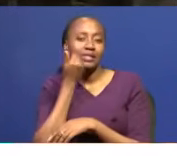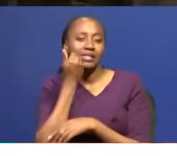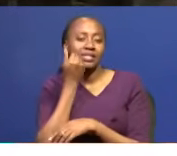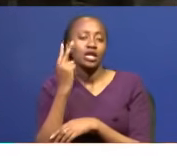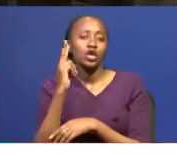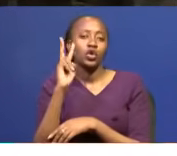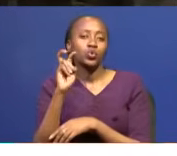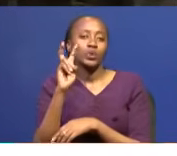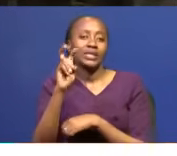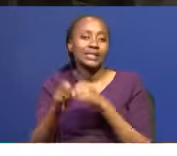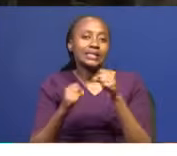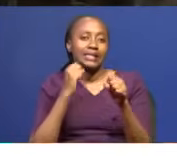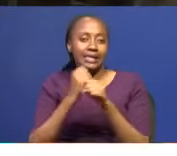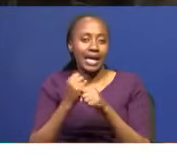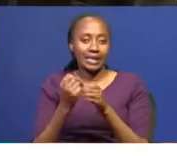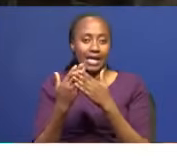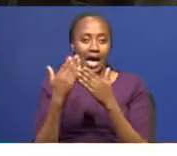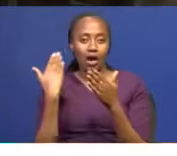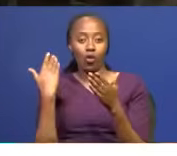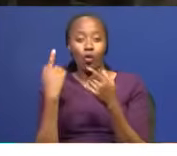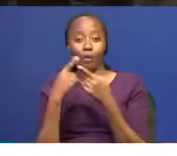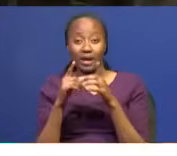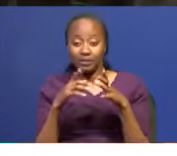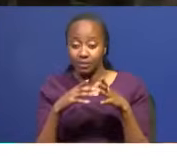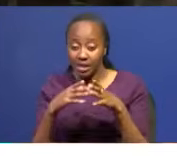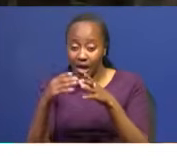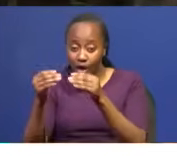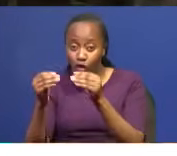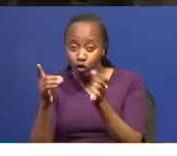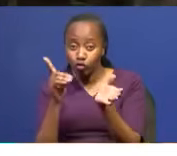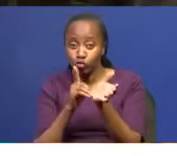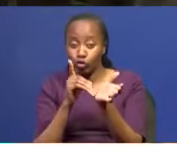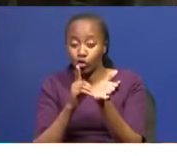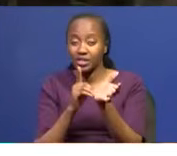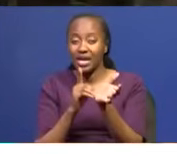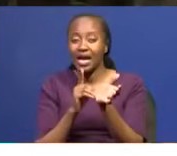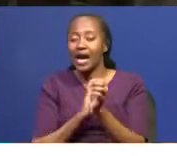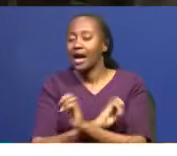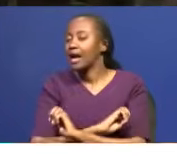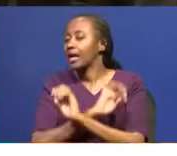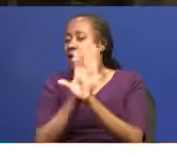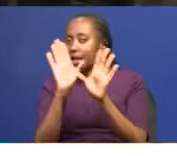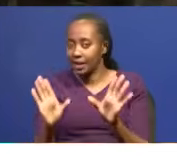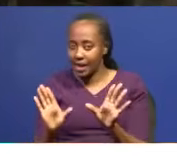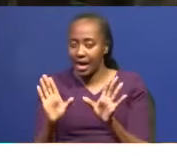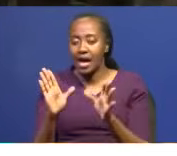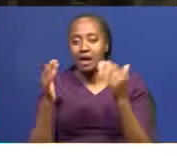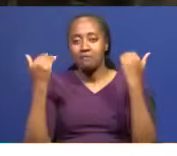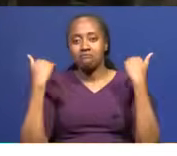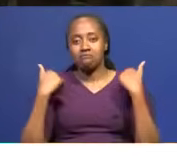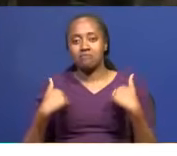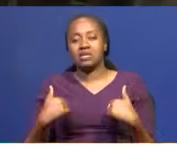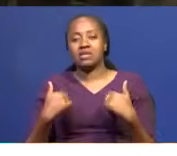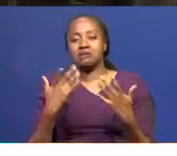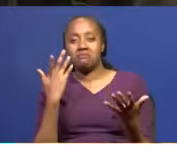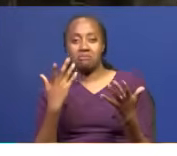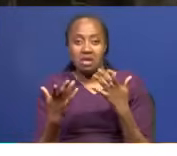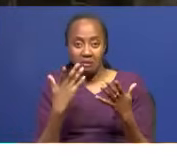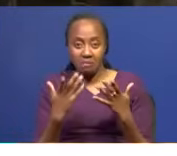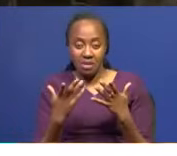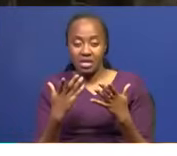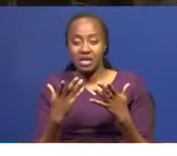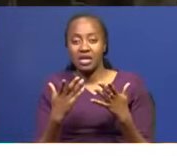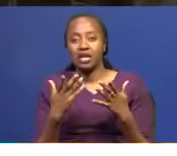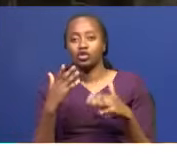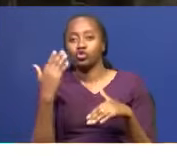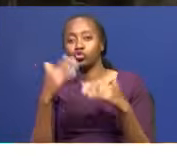decades ago. And when I went to see the doctor, it was very clear that I would have held it back